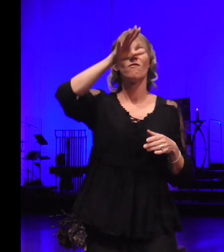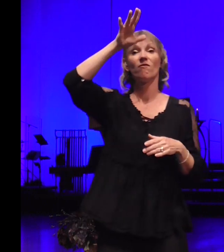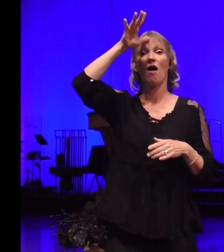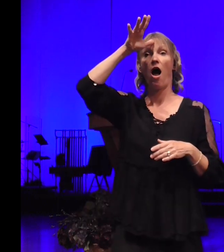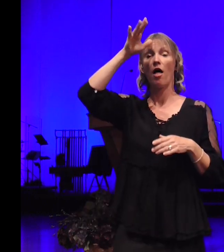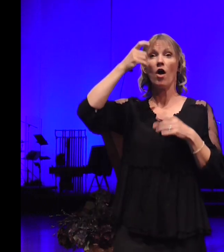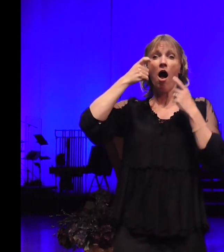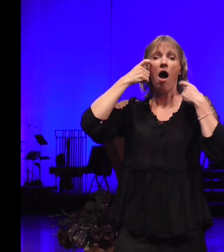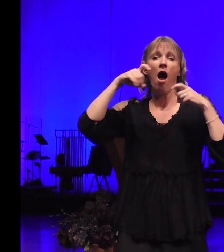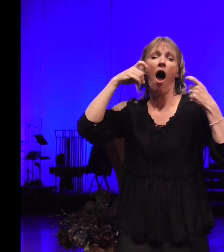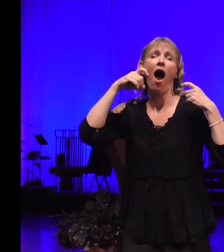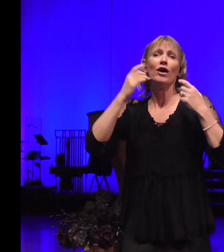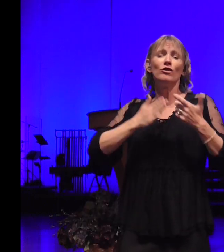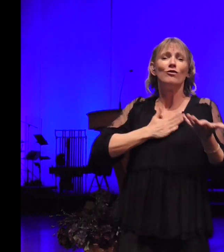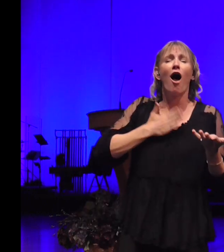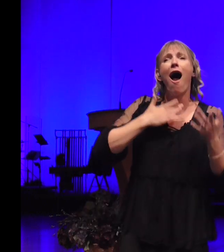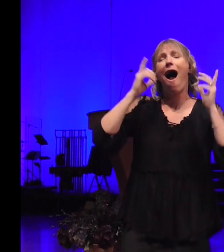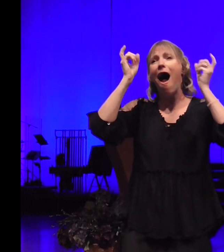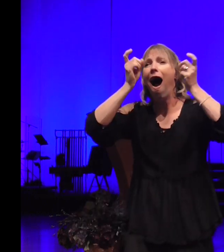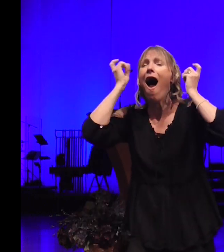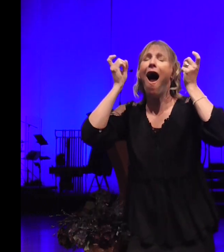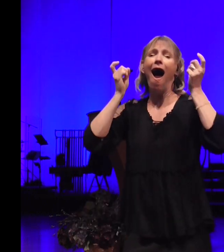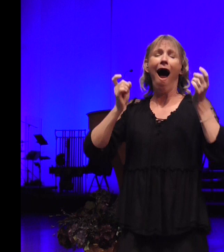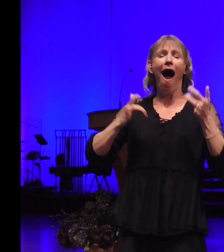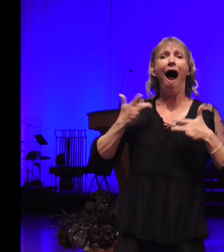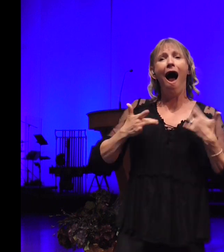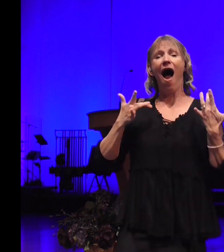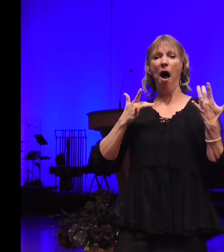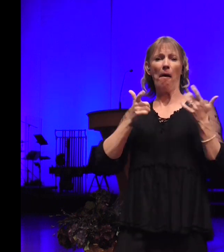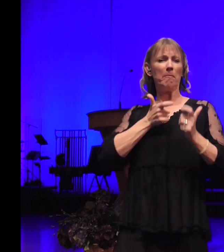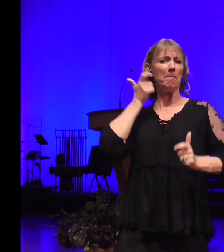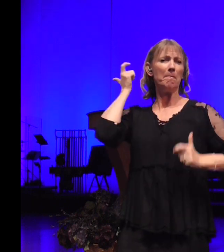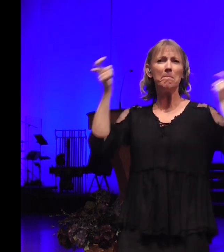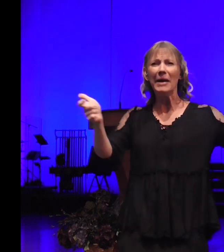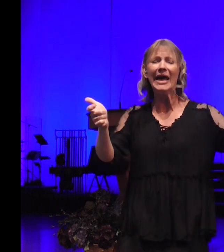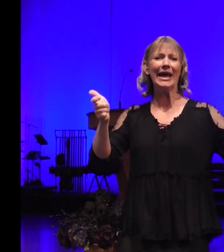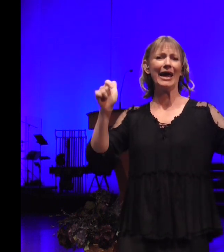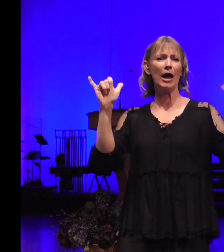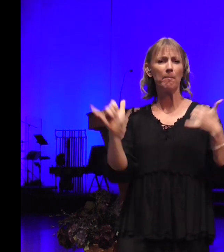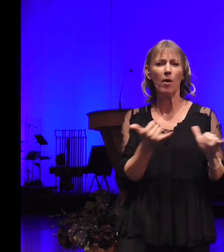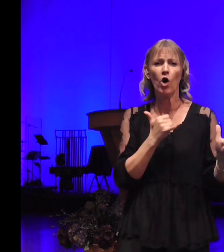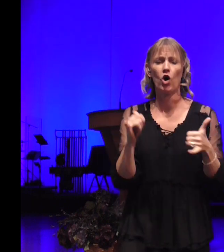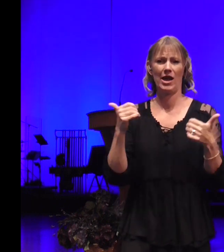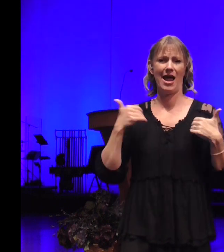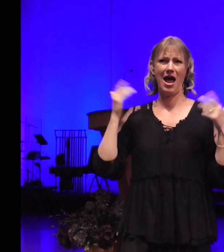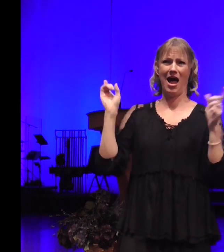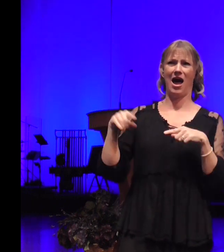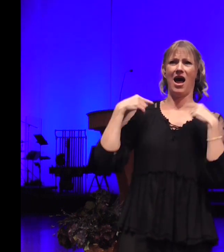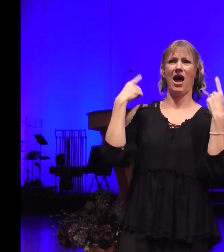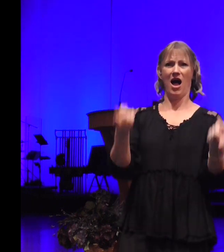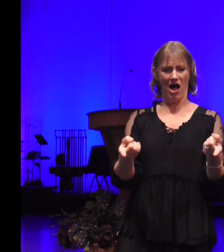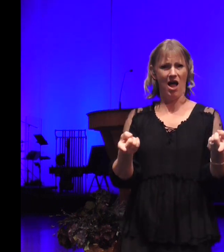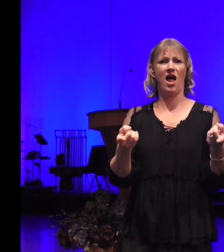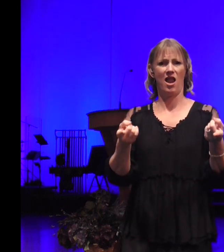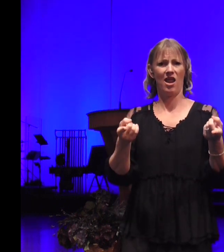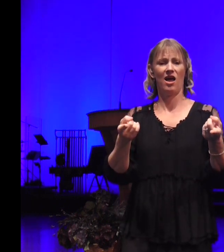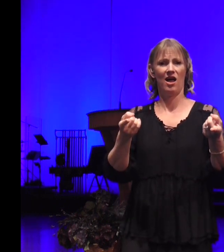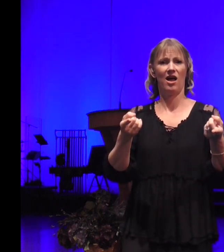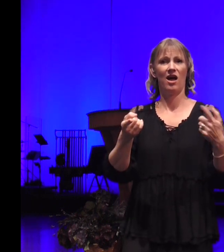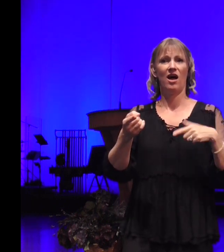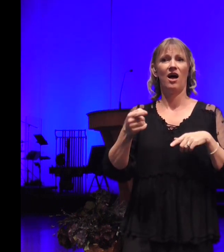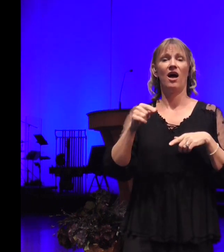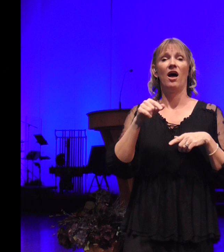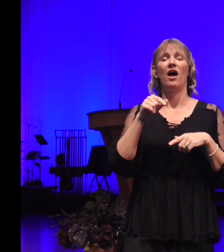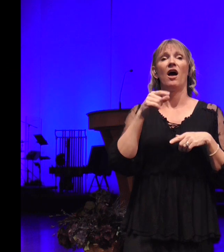joy. And there's so much love present that the largest party the household has ever had is held. And